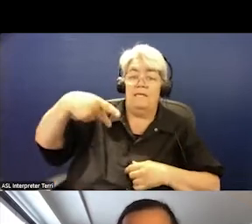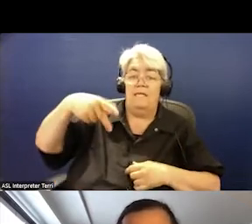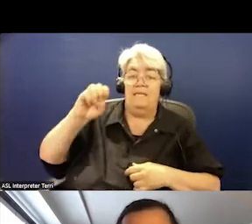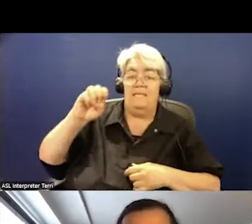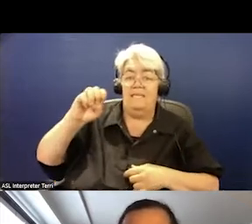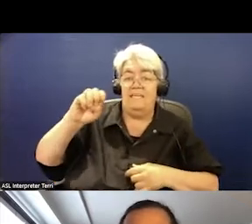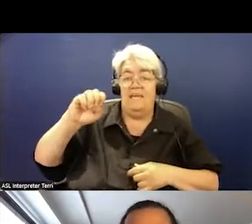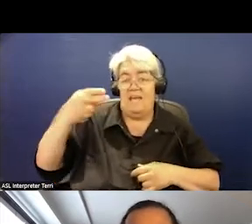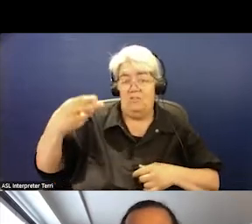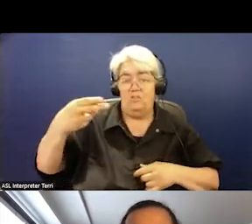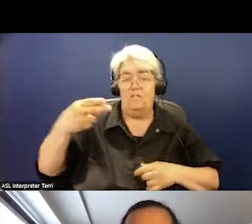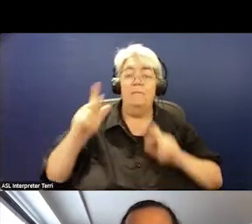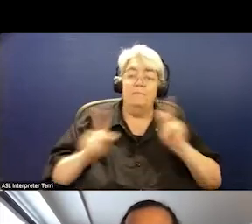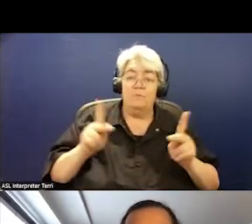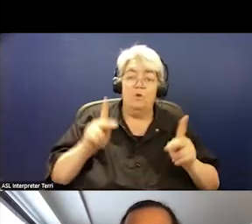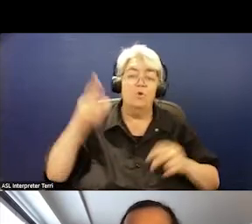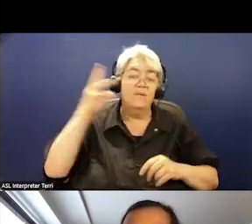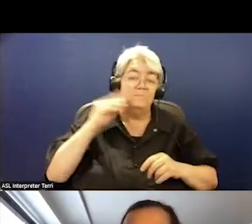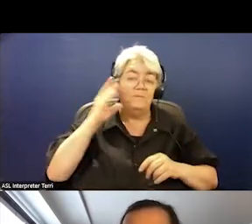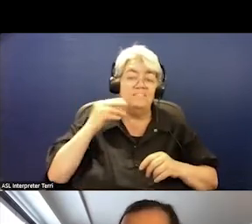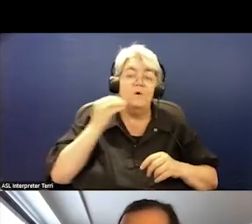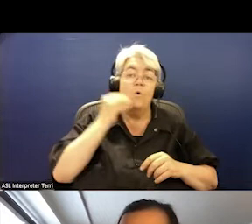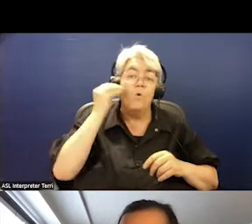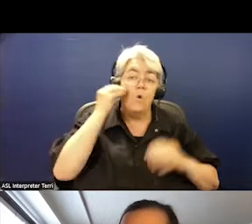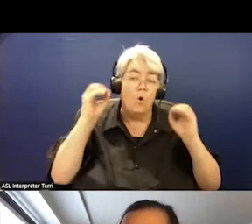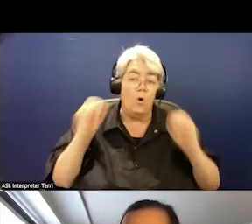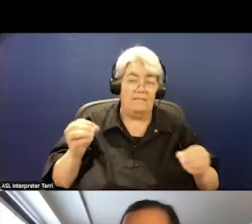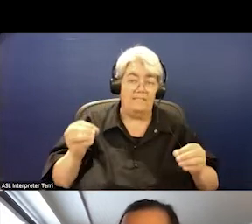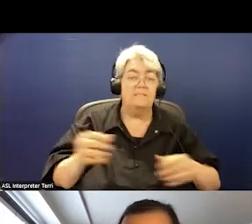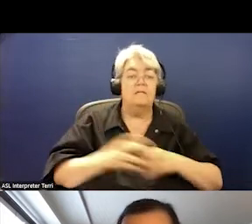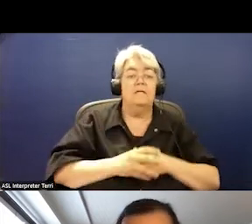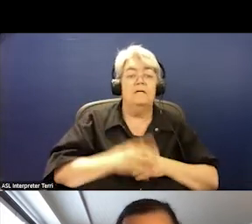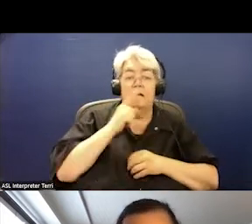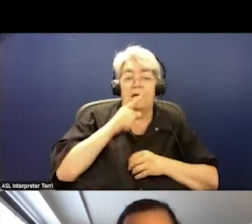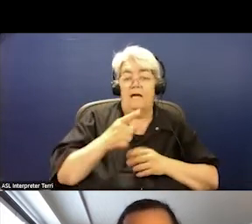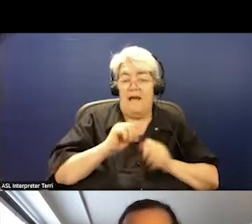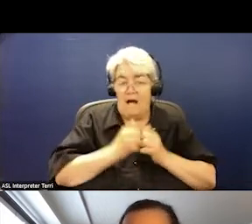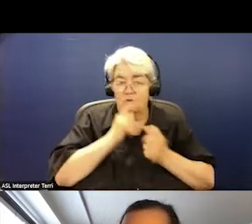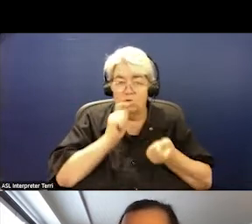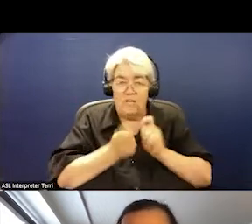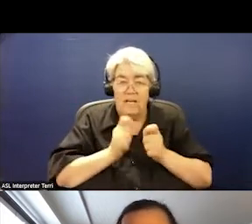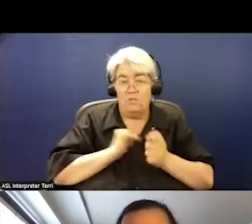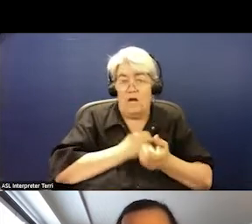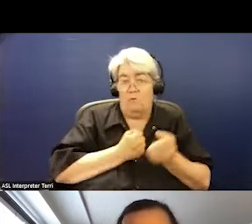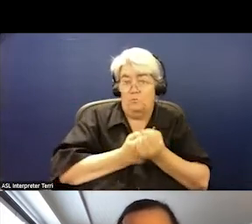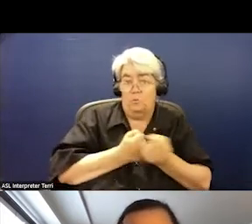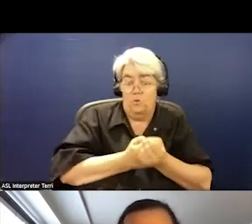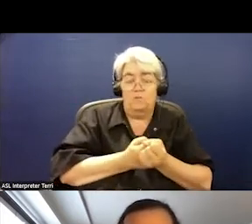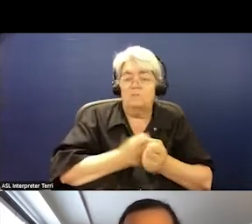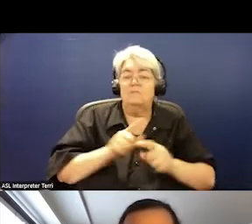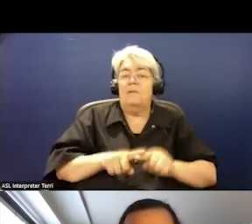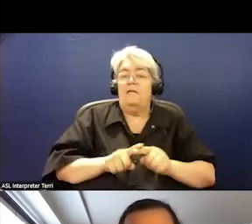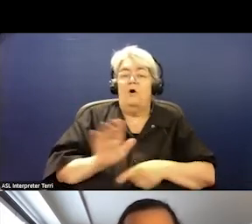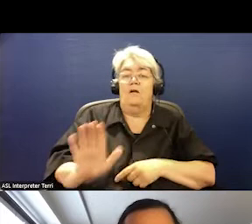experiencing homelessness. I'll describe how to tailor crisis services across the crisis continuum, and then wrap up